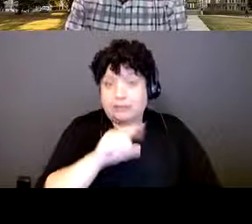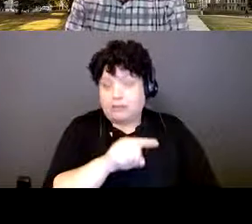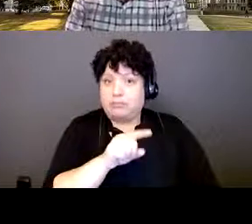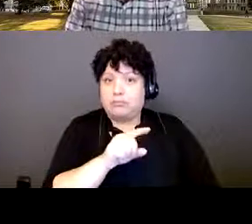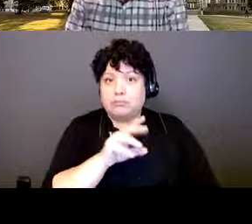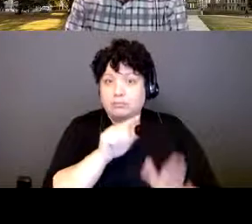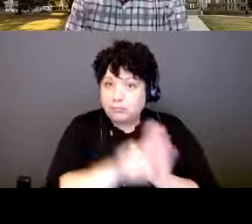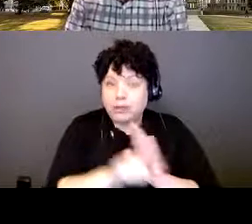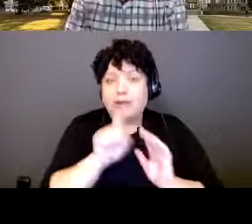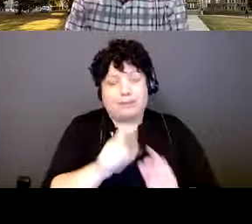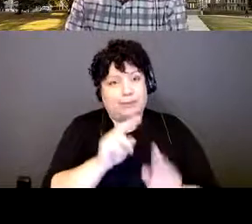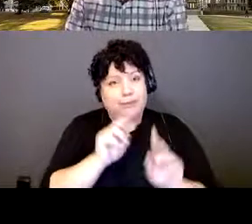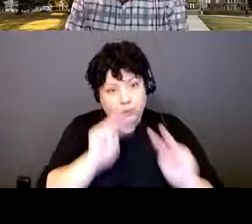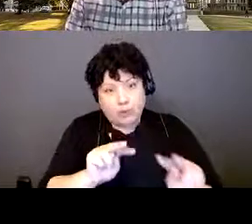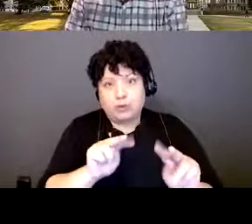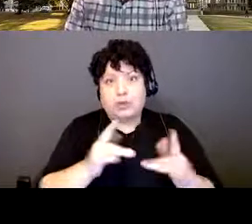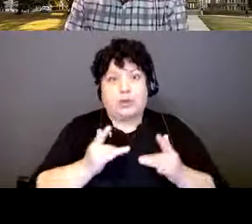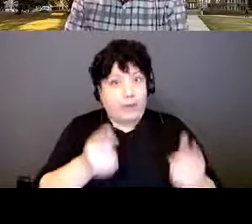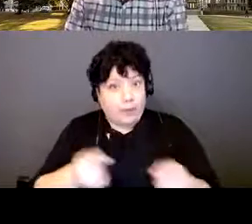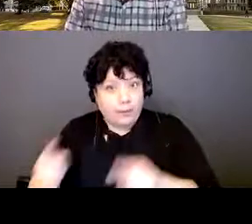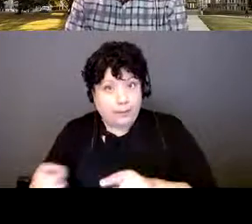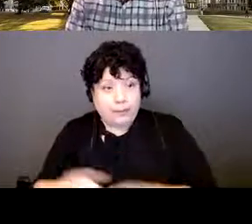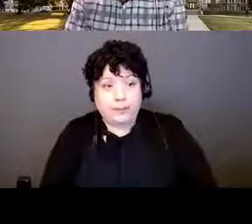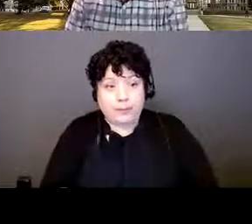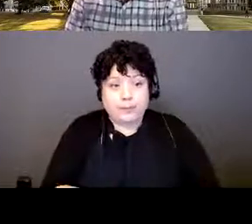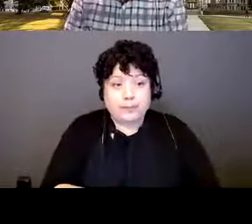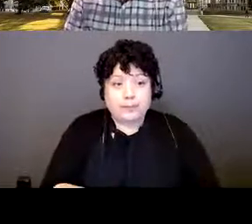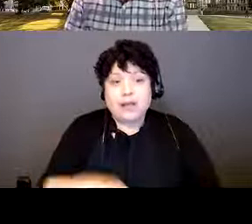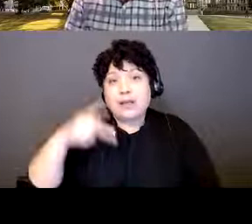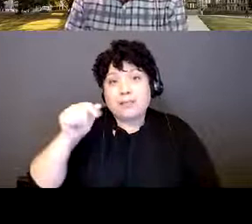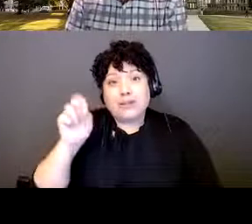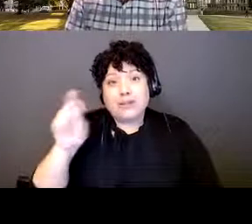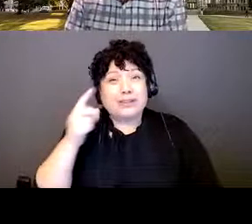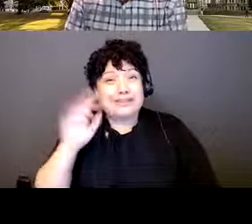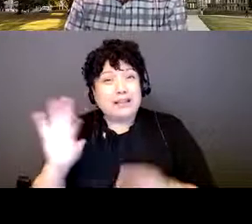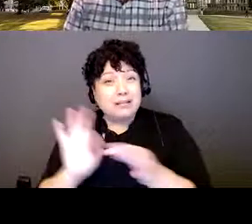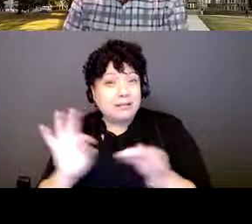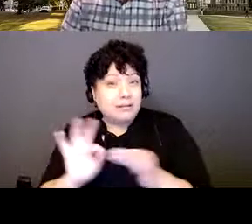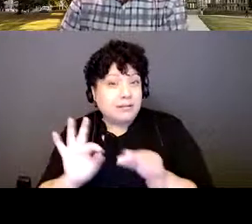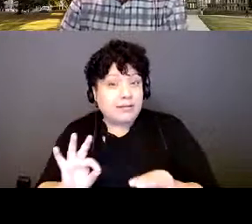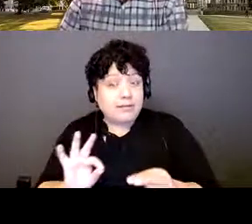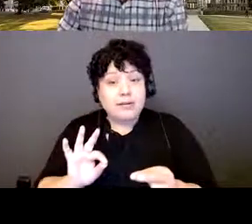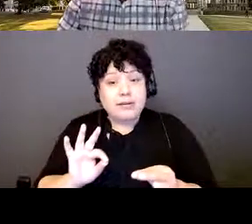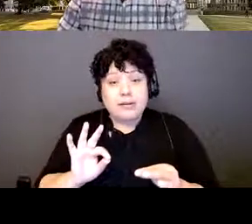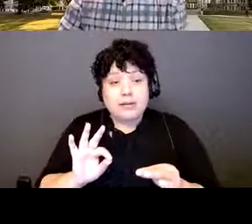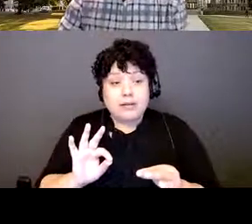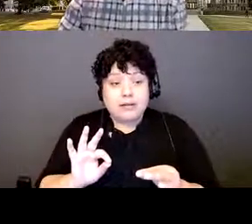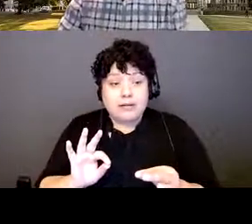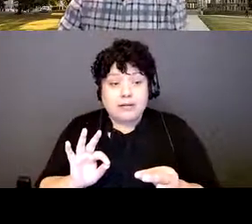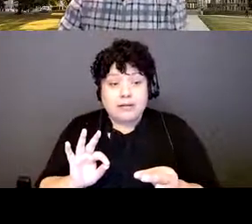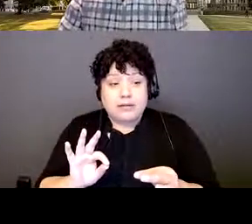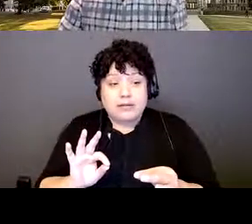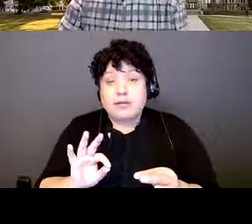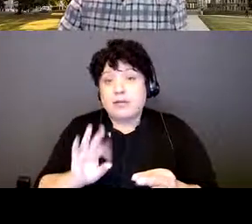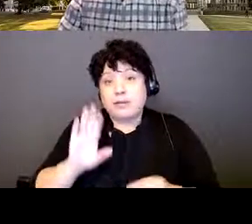happening. I know that Peter mentioned that although, you know, a lot of the